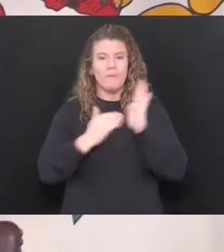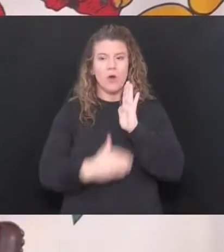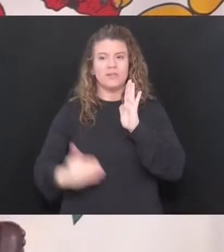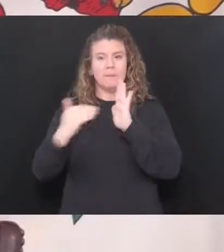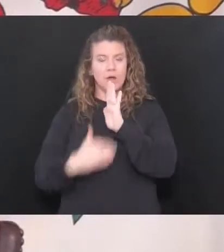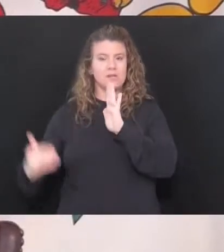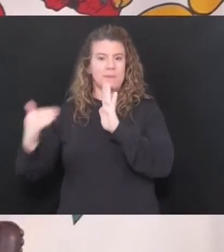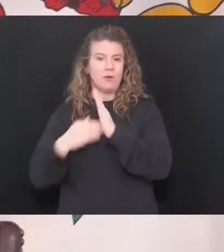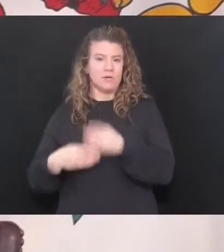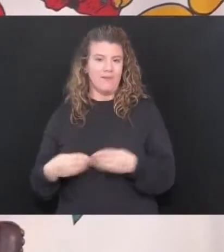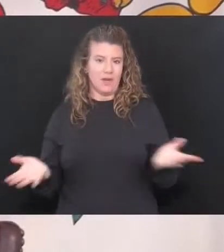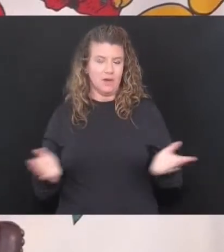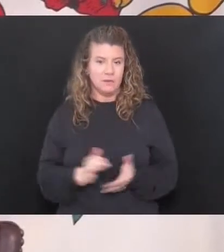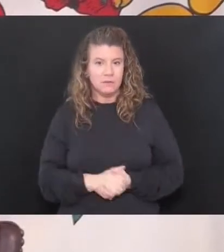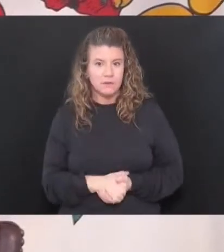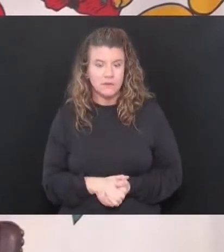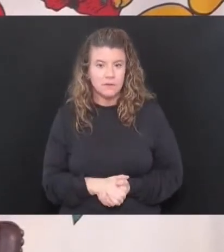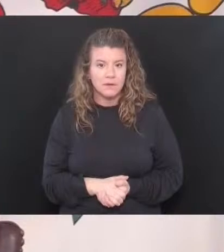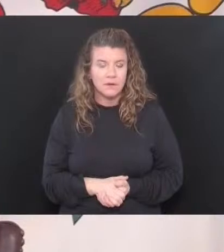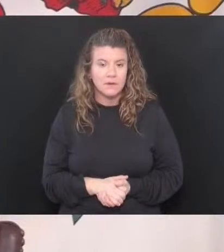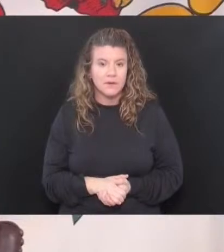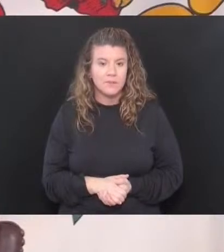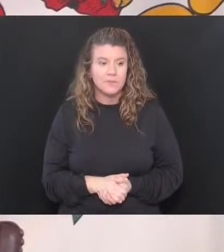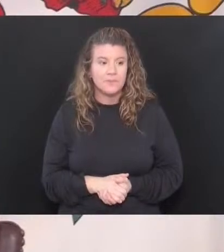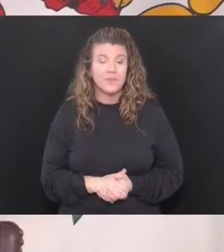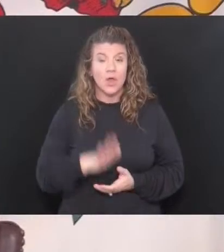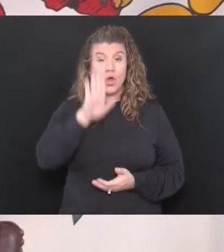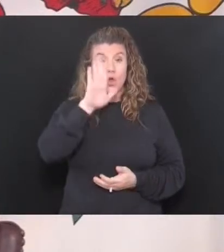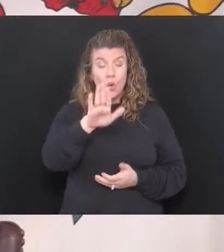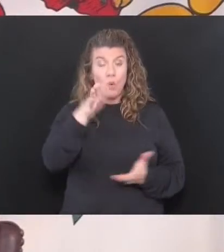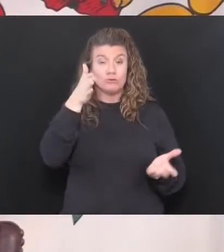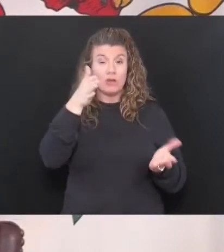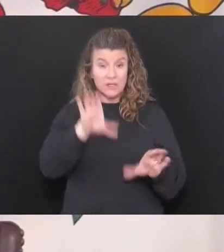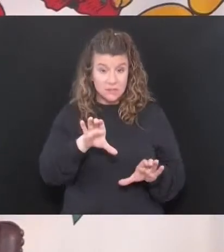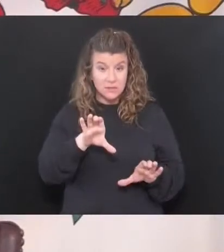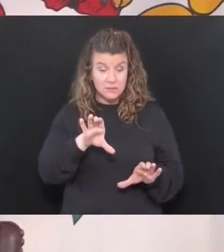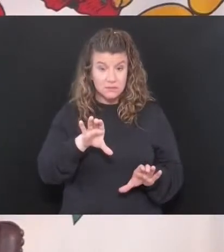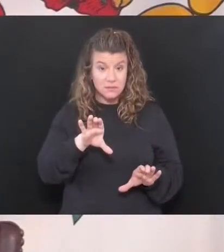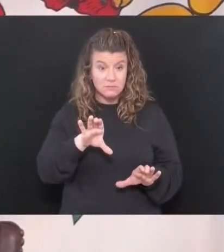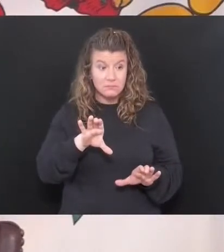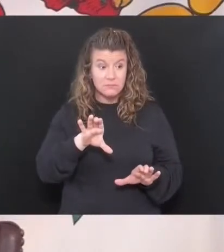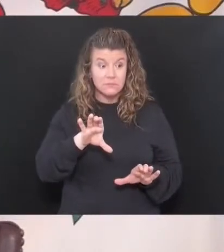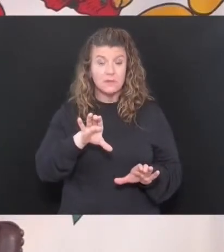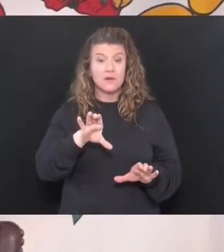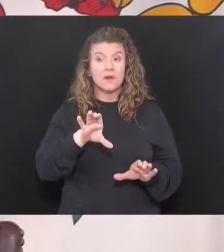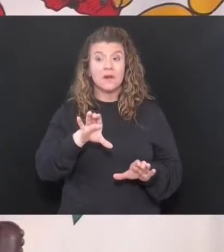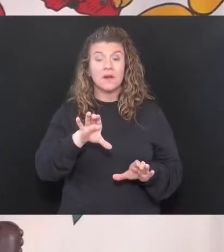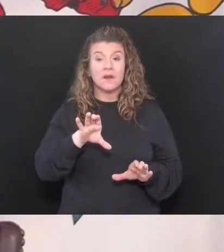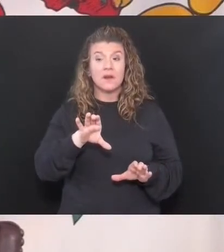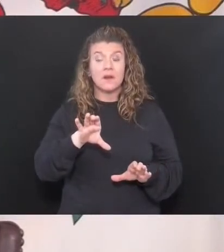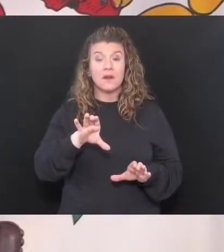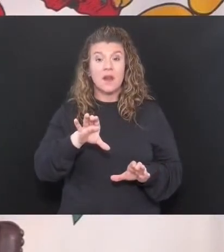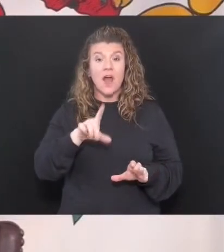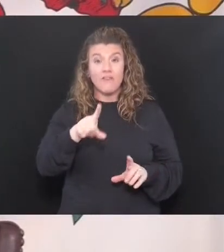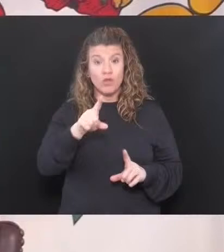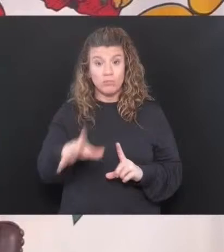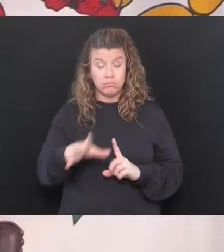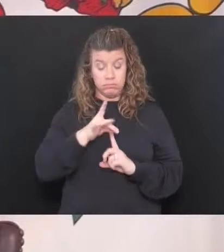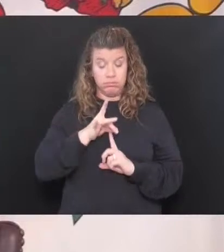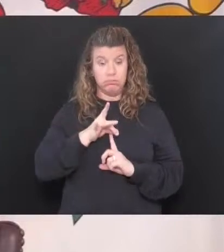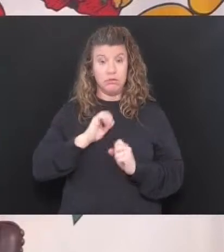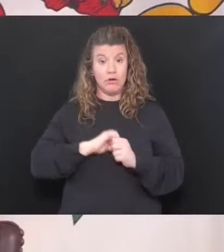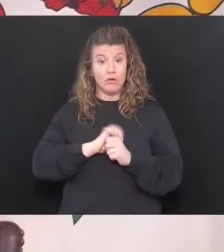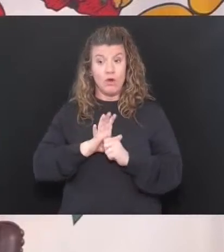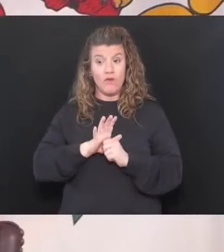of vaccines given. Your chances of giving this to a loved one or